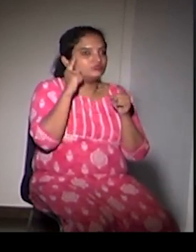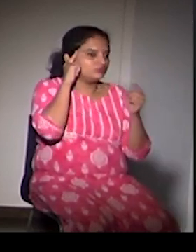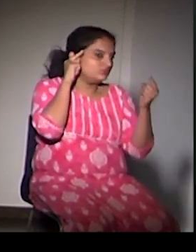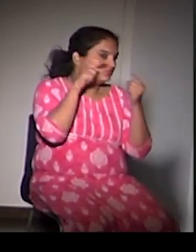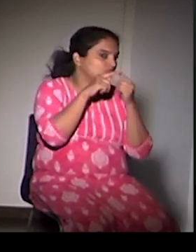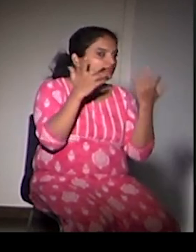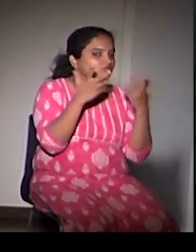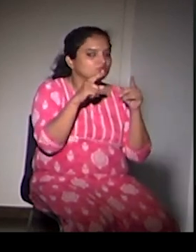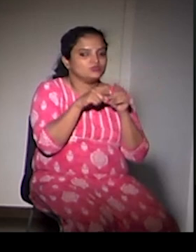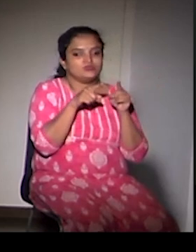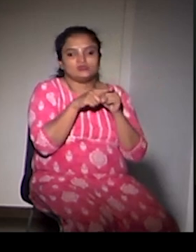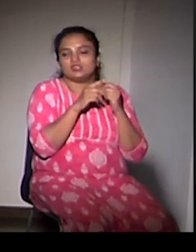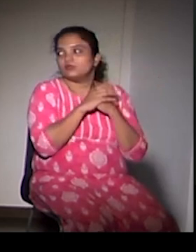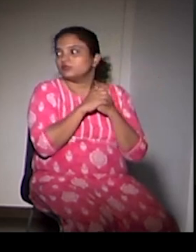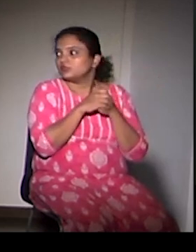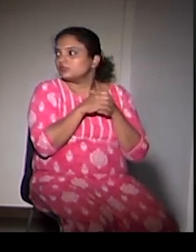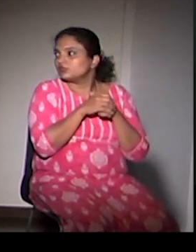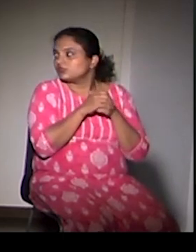very best.